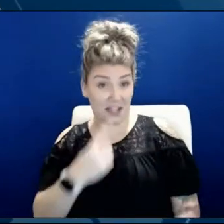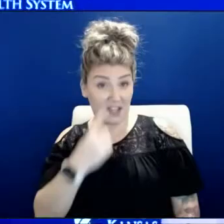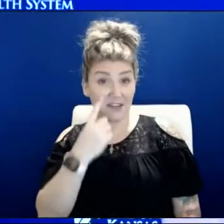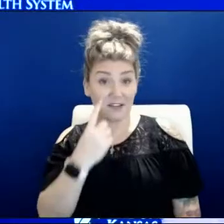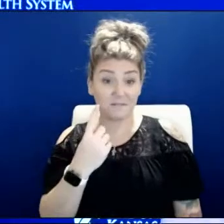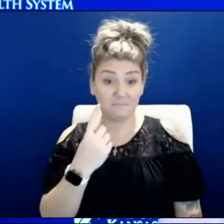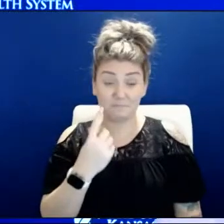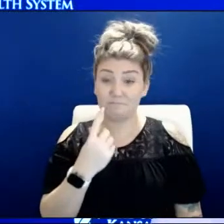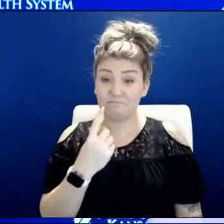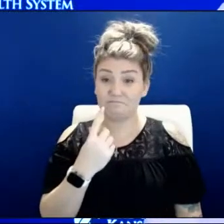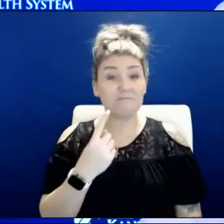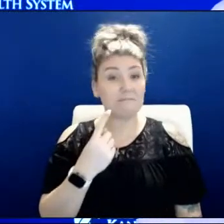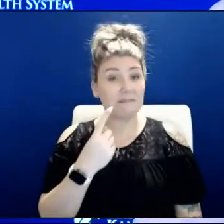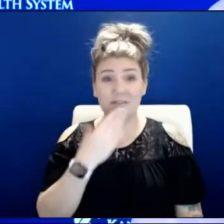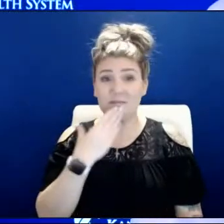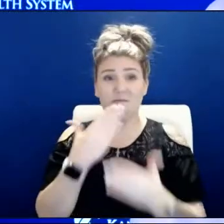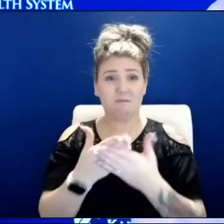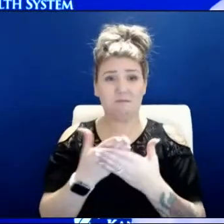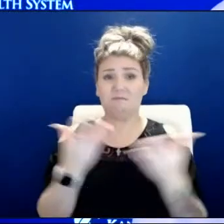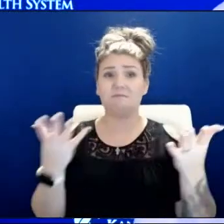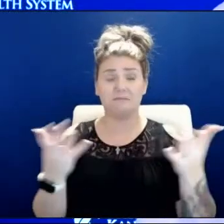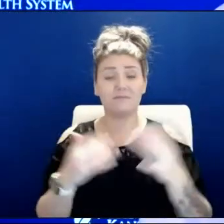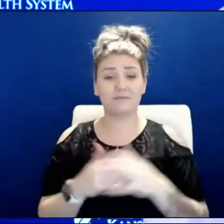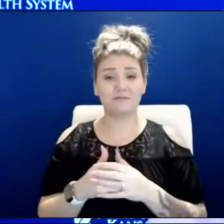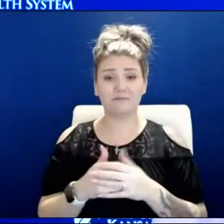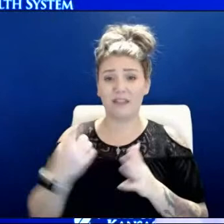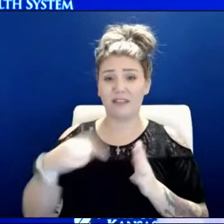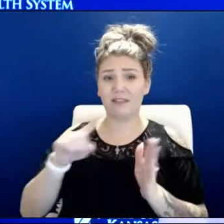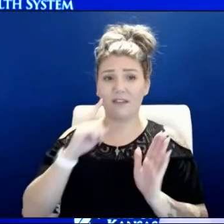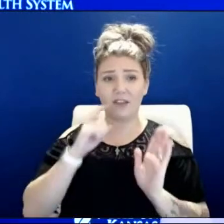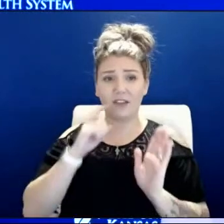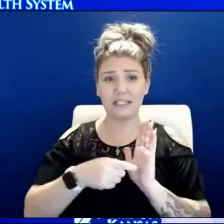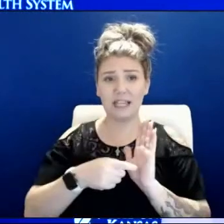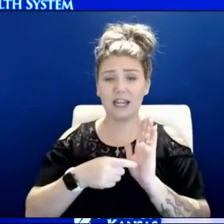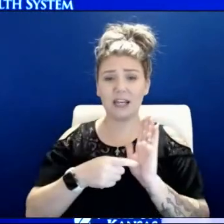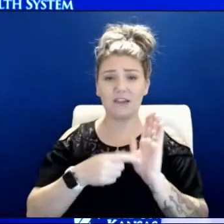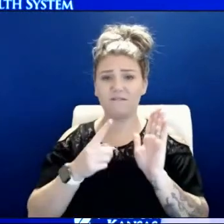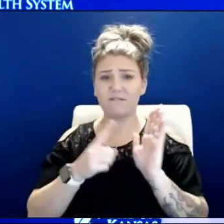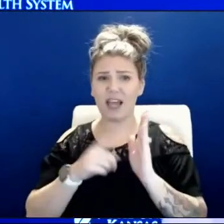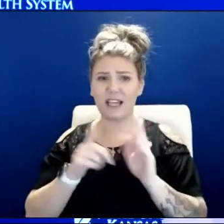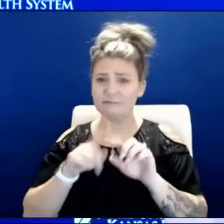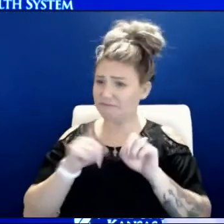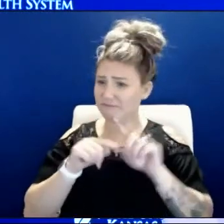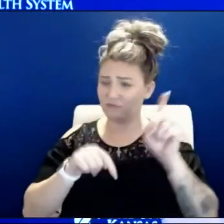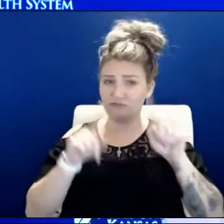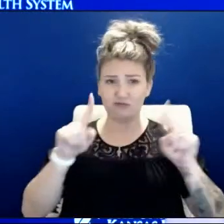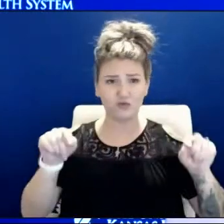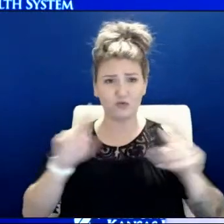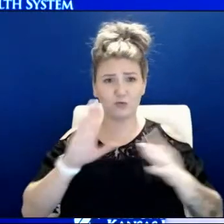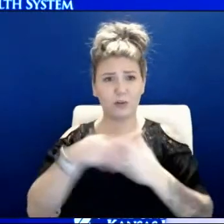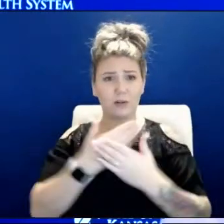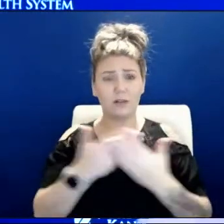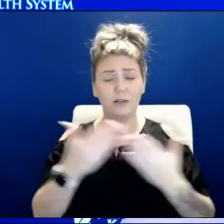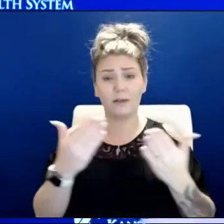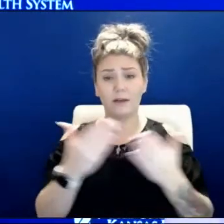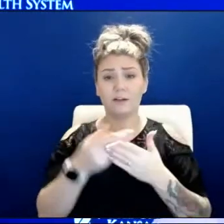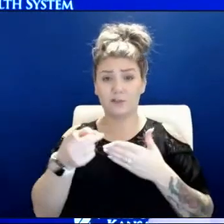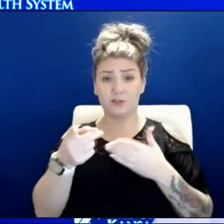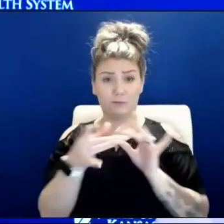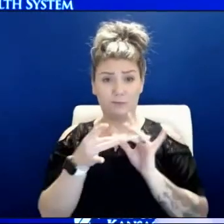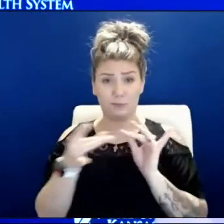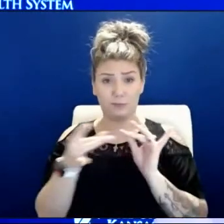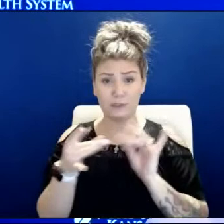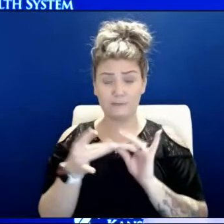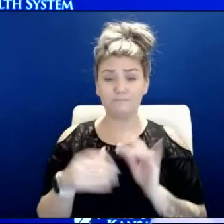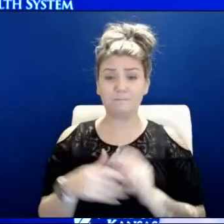I think they've identified caveats, looked at all of those things just as you talked about. Again, we